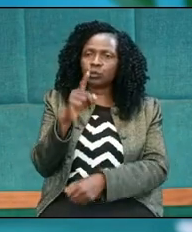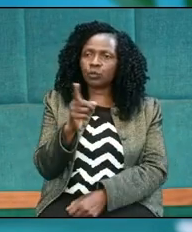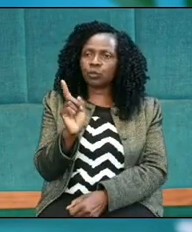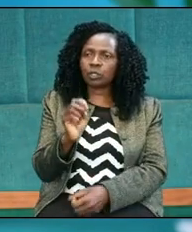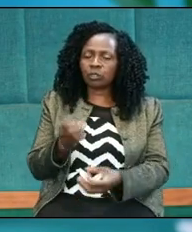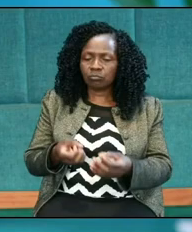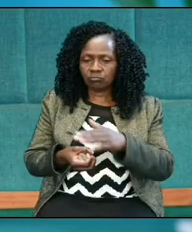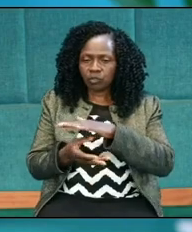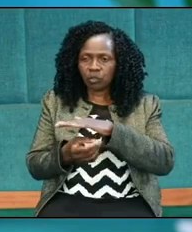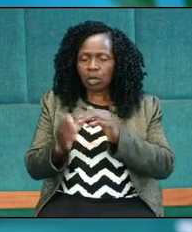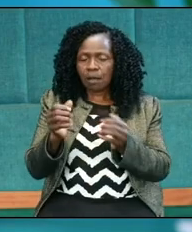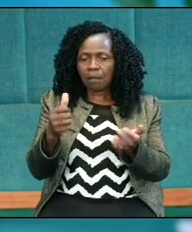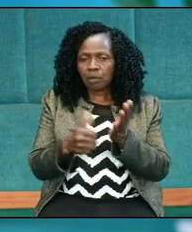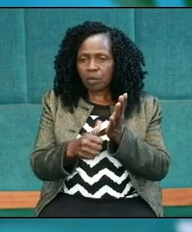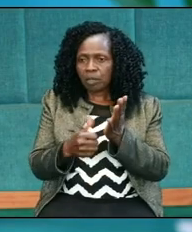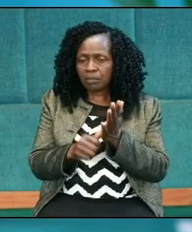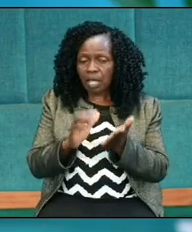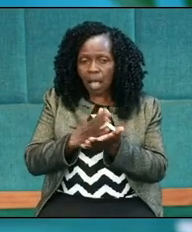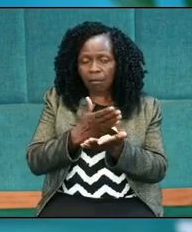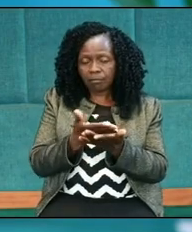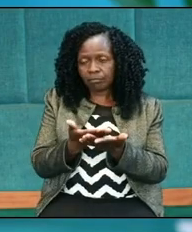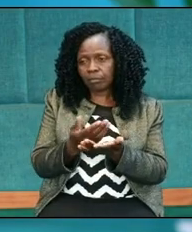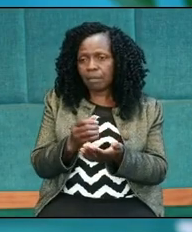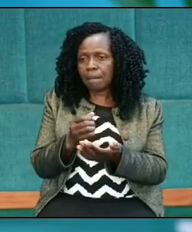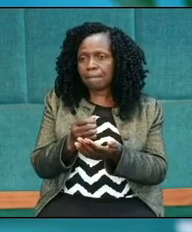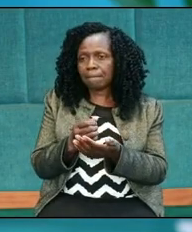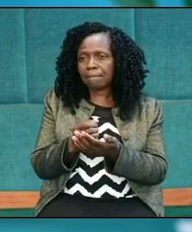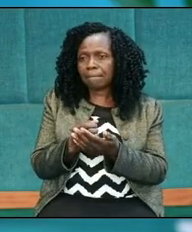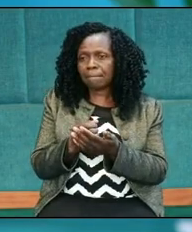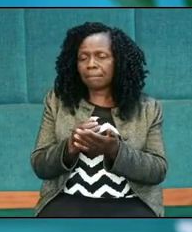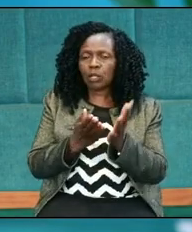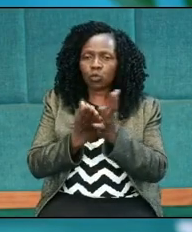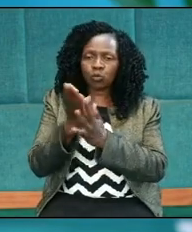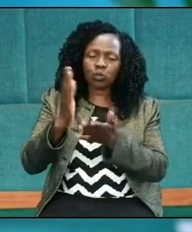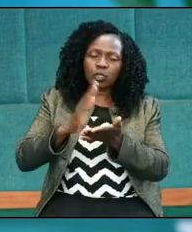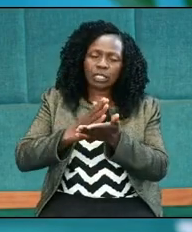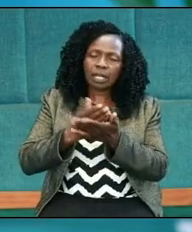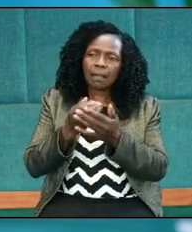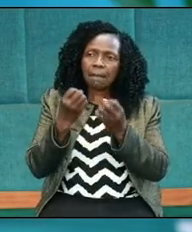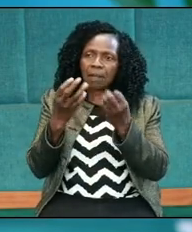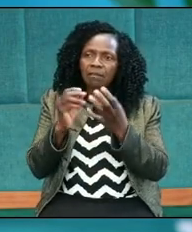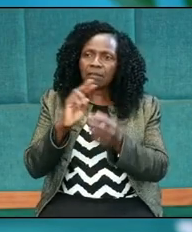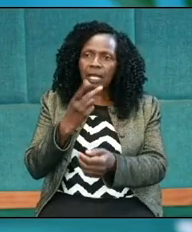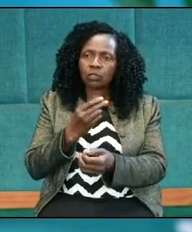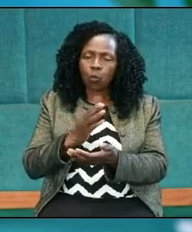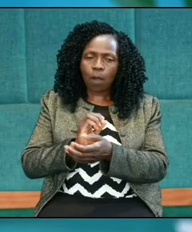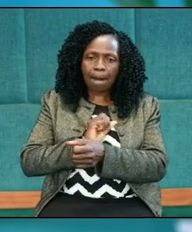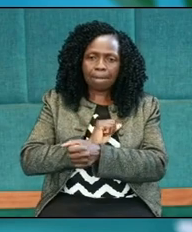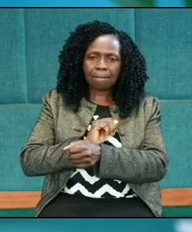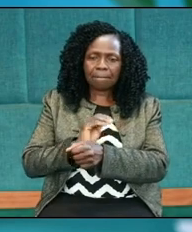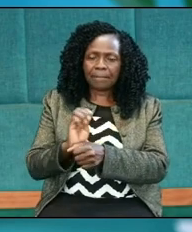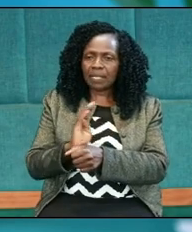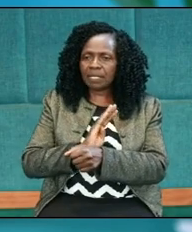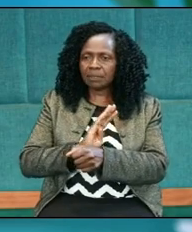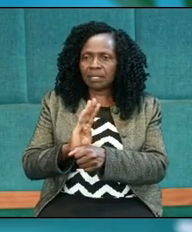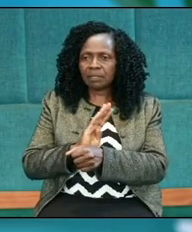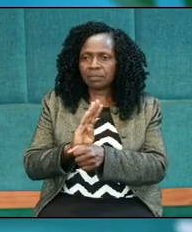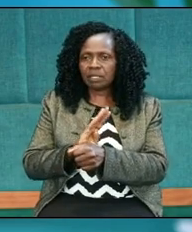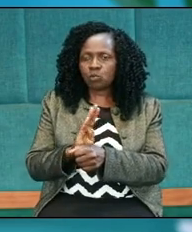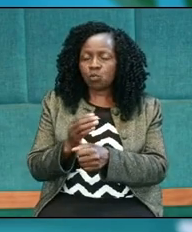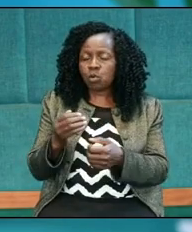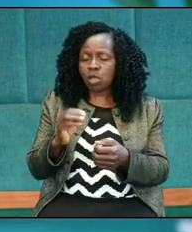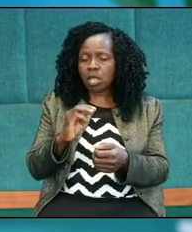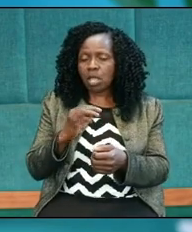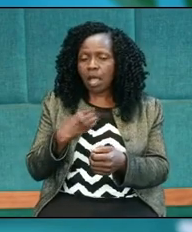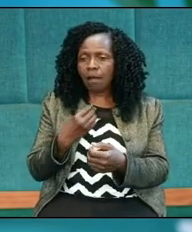It solves your problem at least halfway by sharing it out. But many of us, we are so busy that we have not even